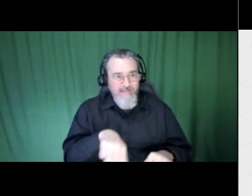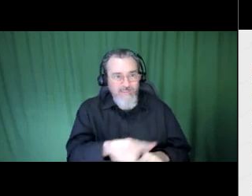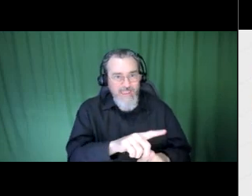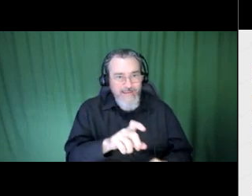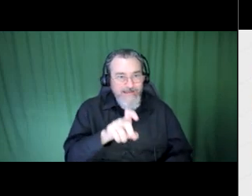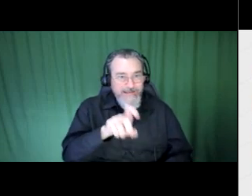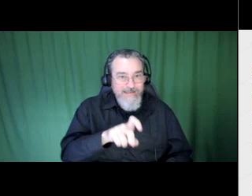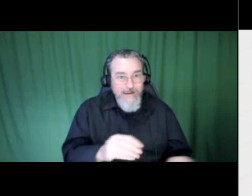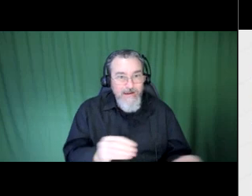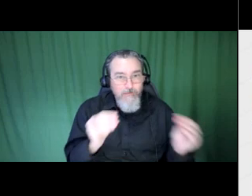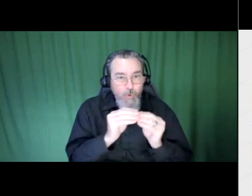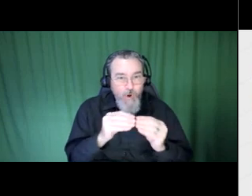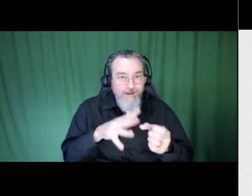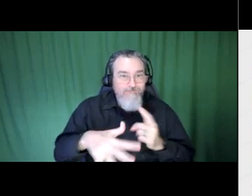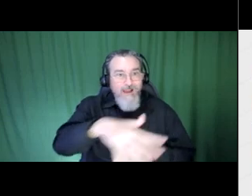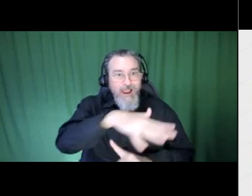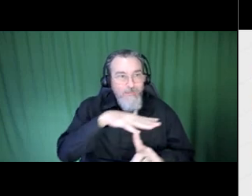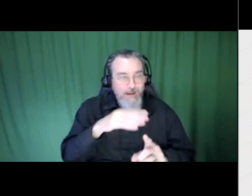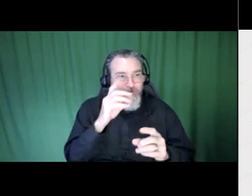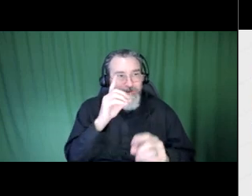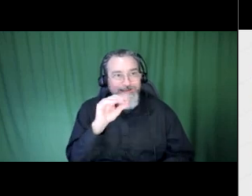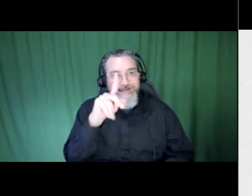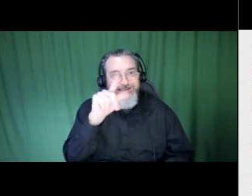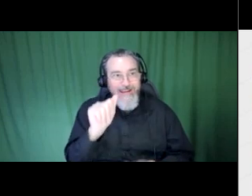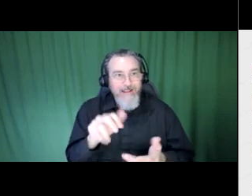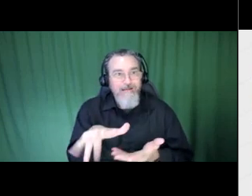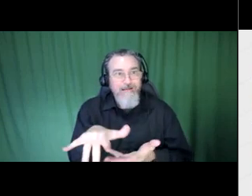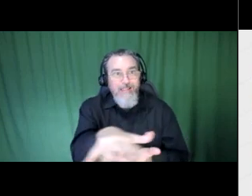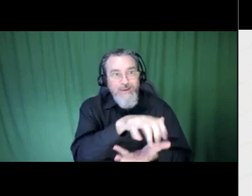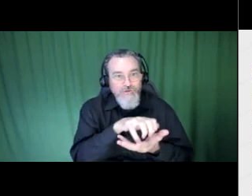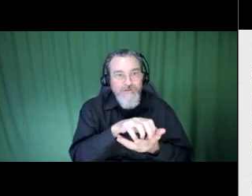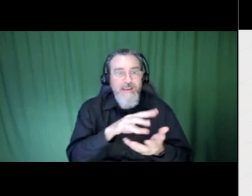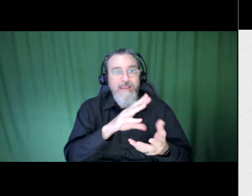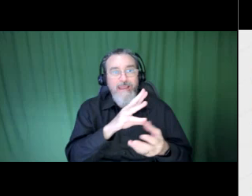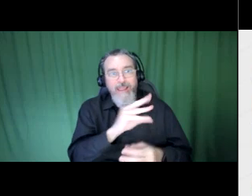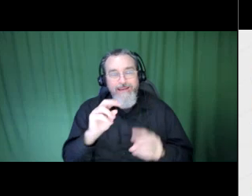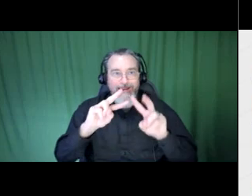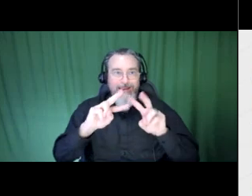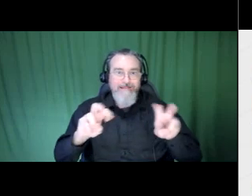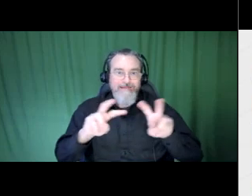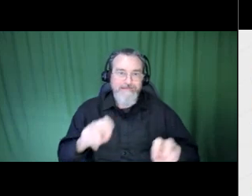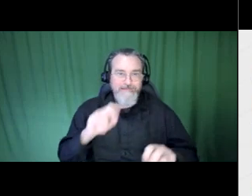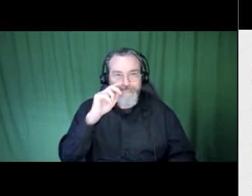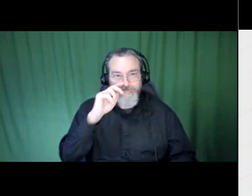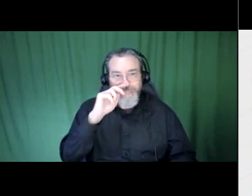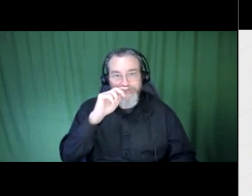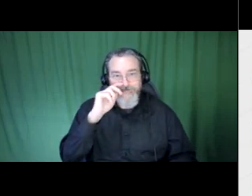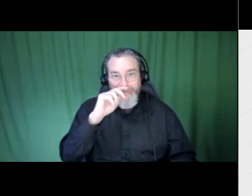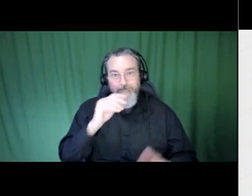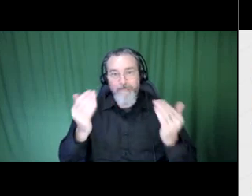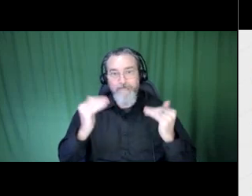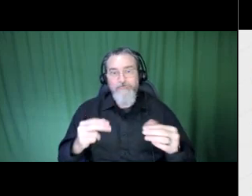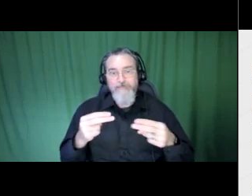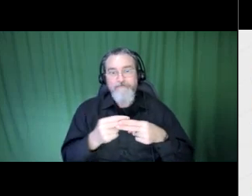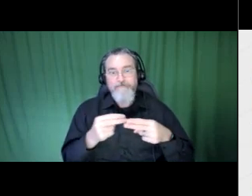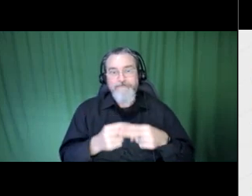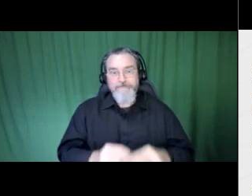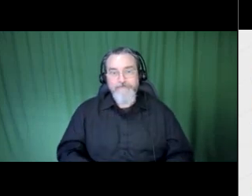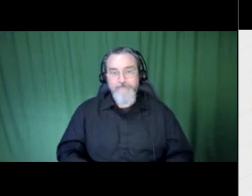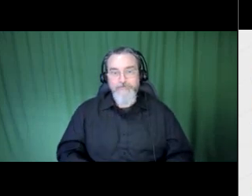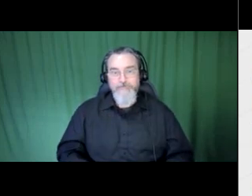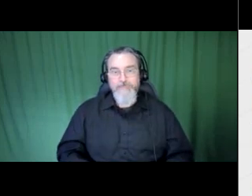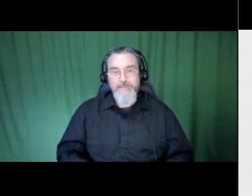data collection and analysis that are essential for decision-making and environmental stewardship in our region. Next slide.